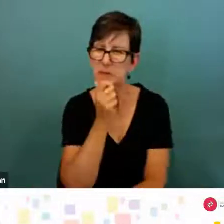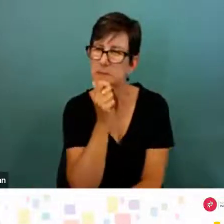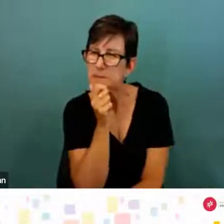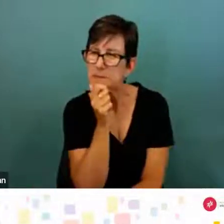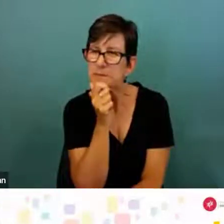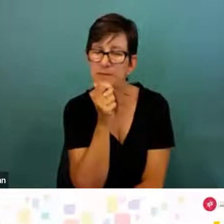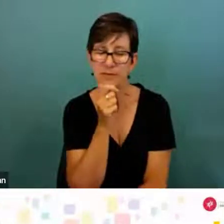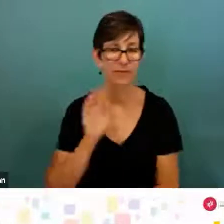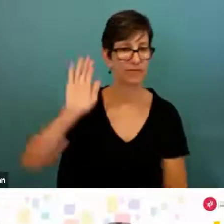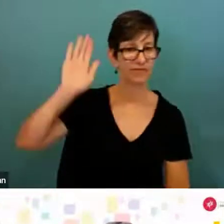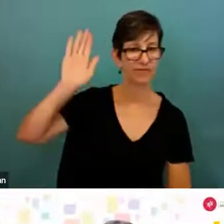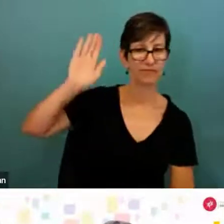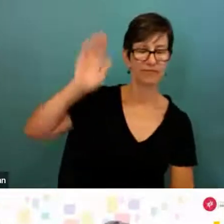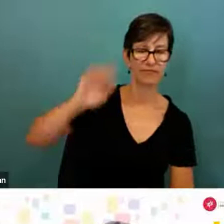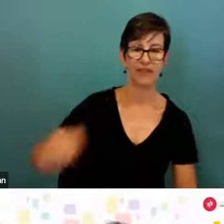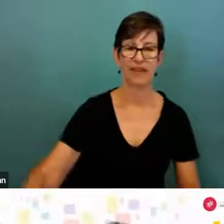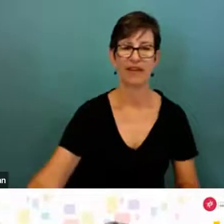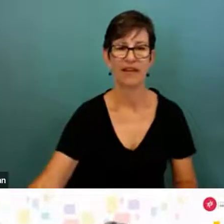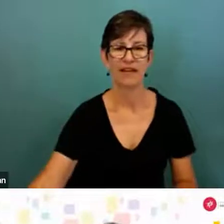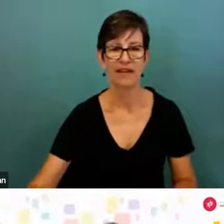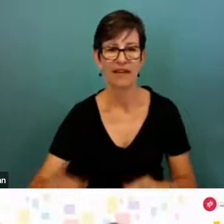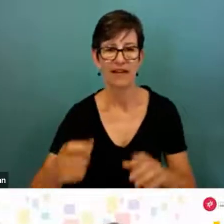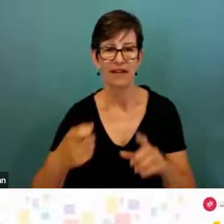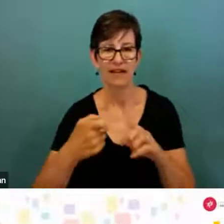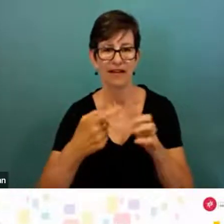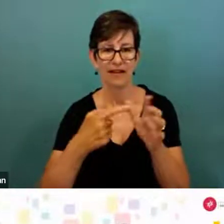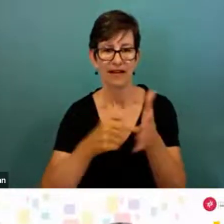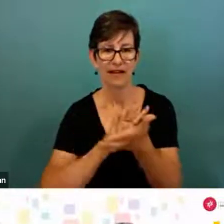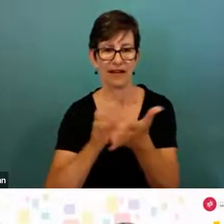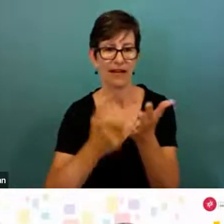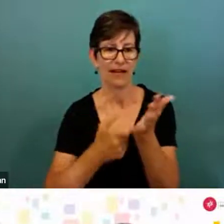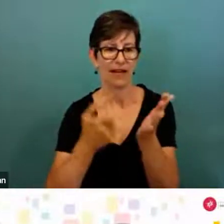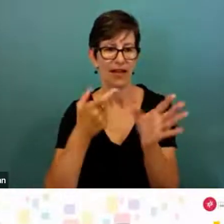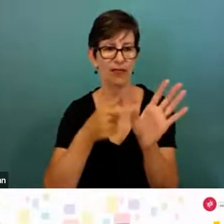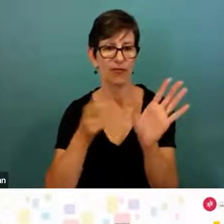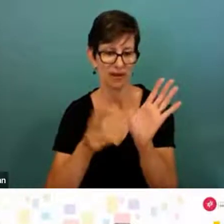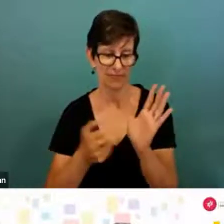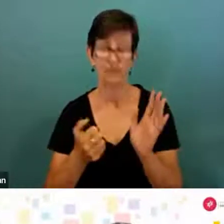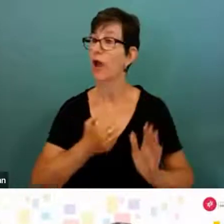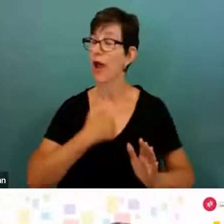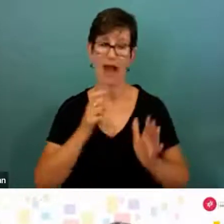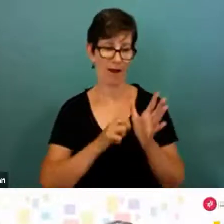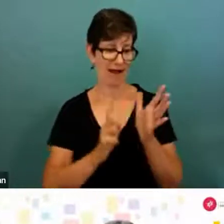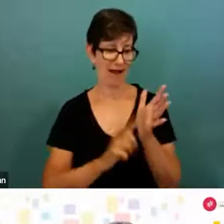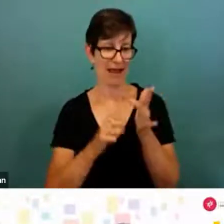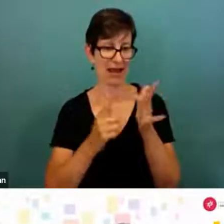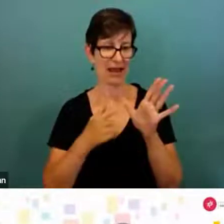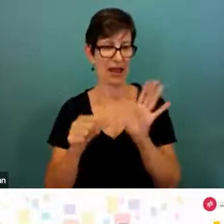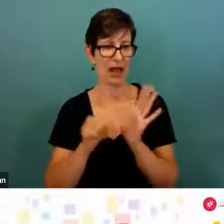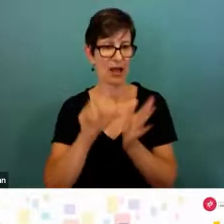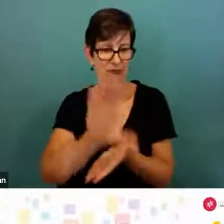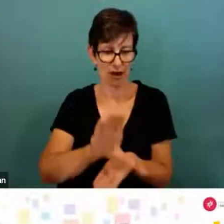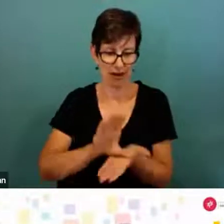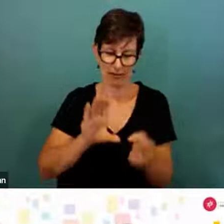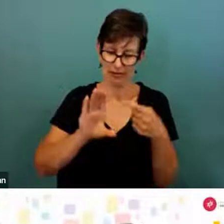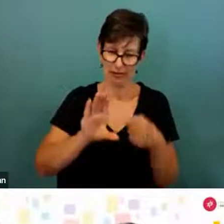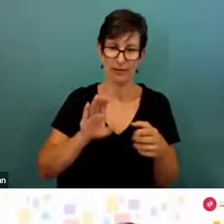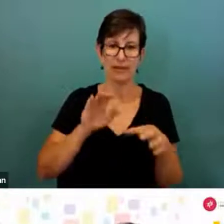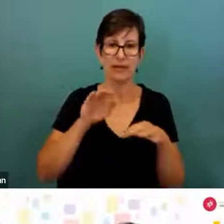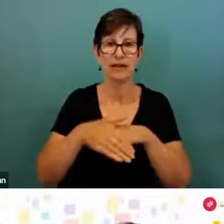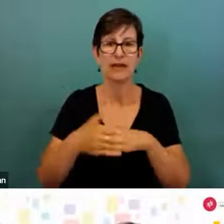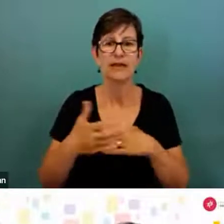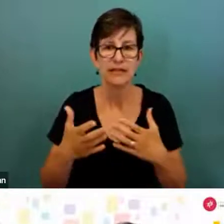I might contribute to that. So our ALIA grant was centred around the Ghana language and